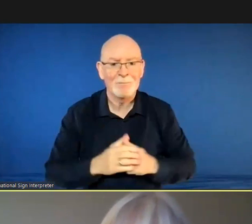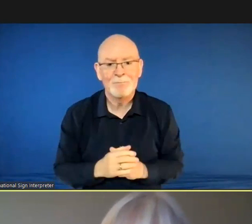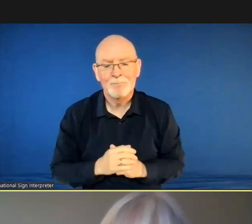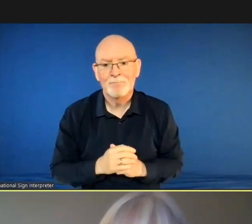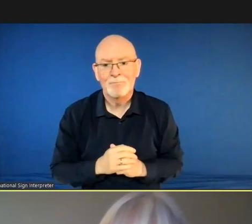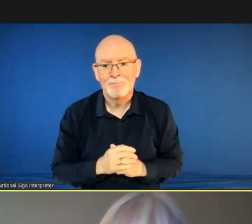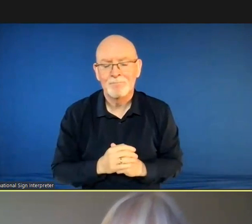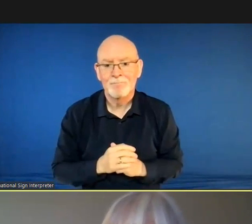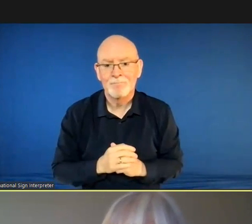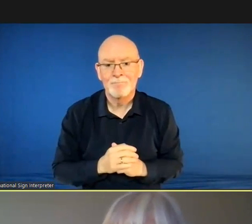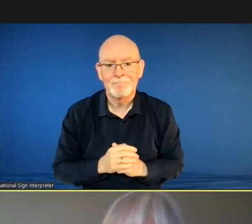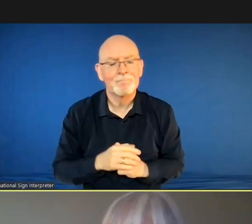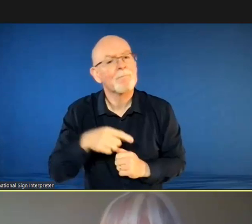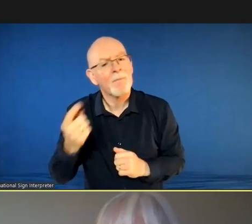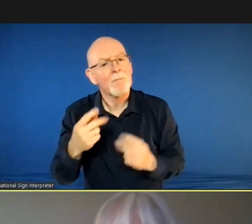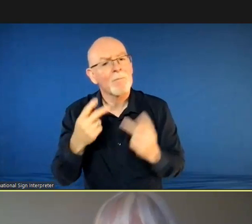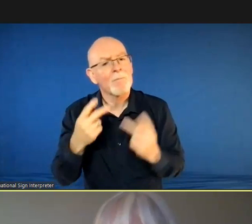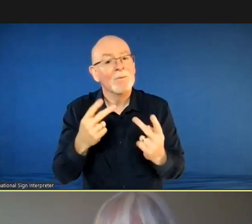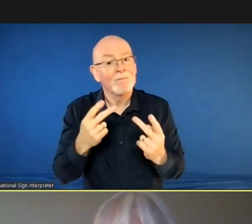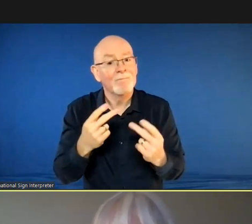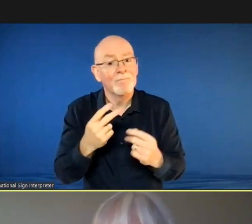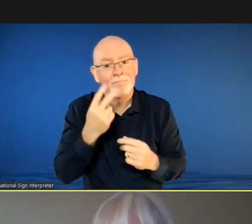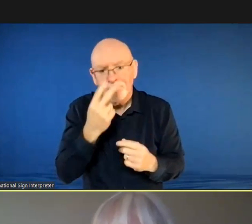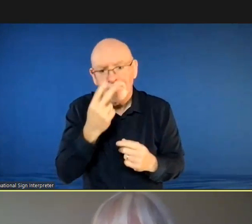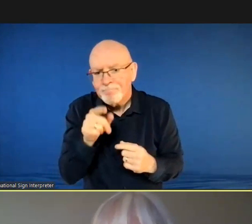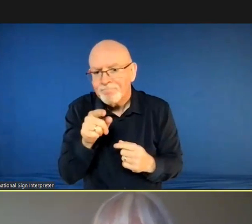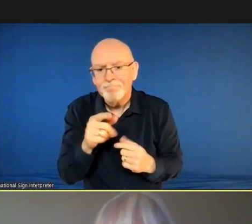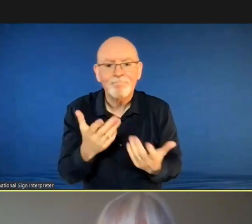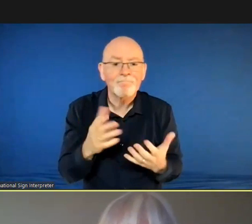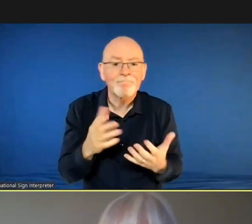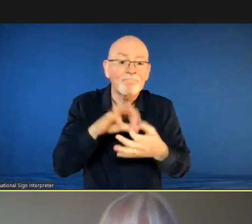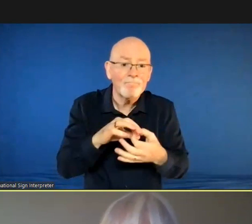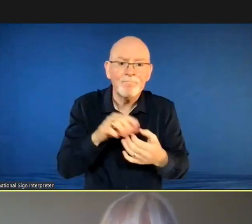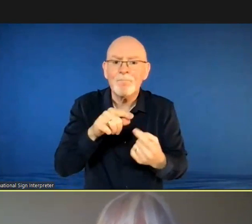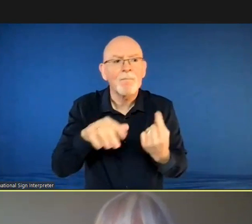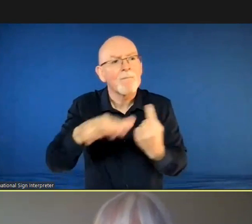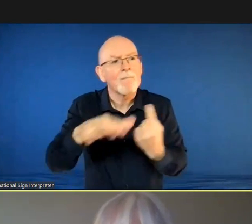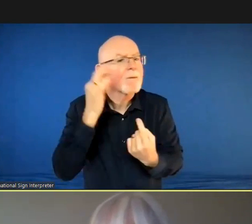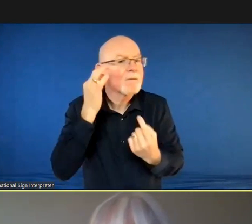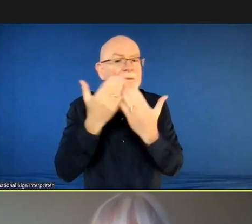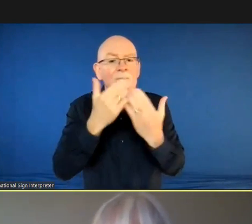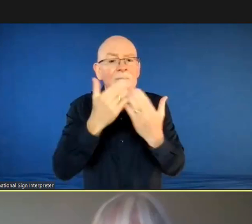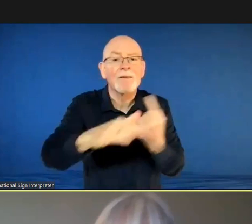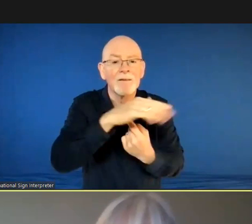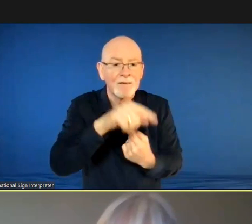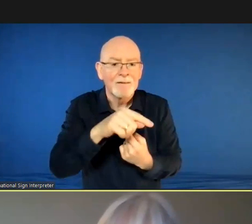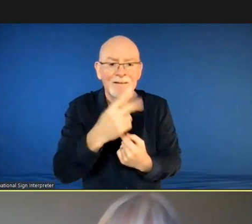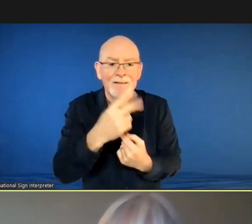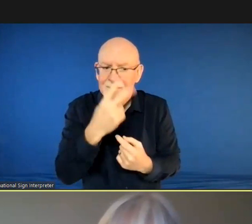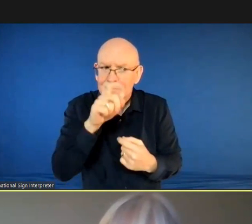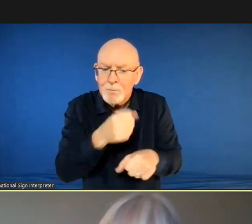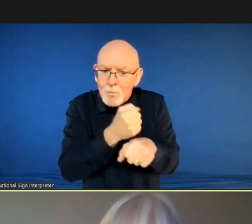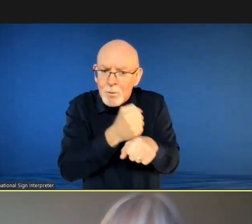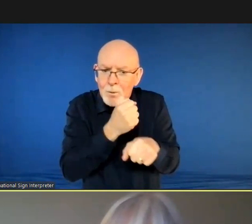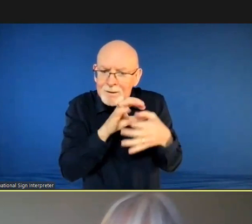mainstream school setting, is to work closely with the hearing peers of the deaf